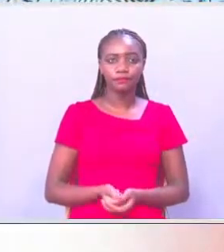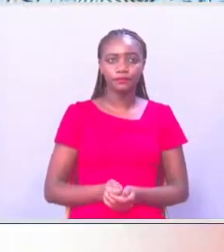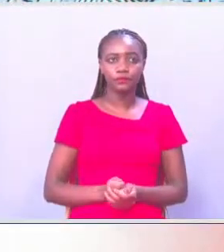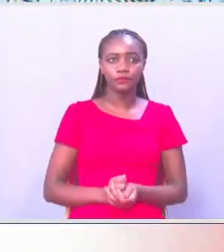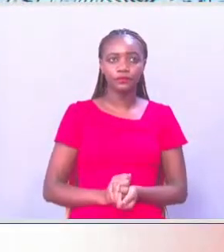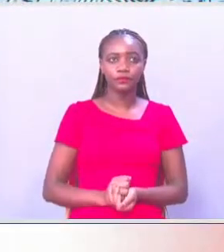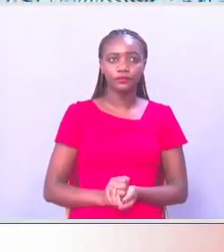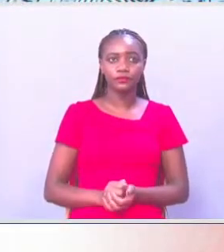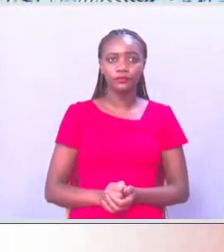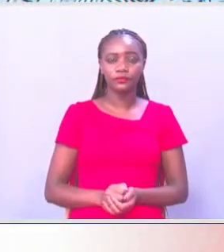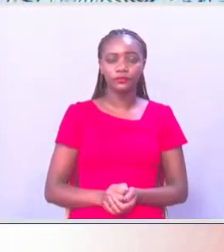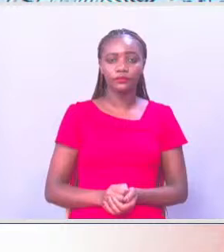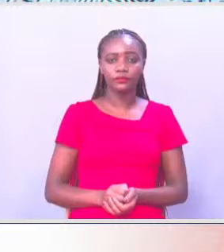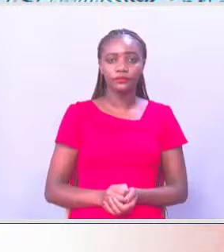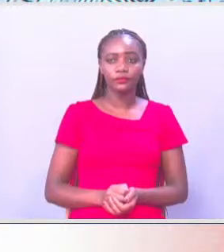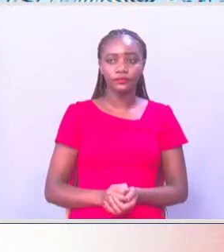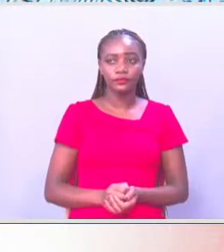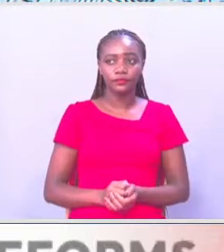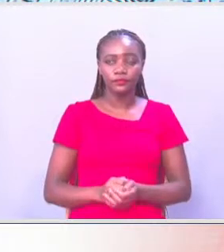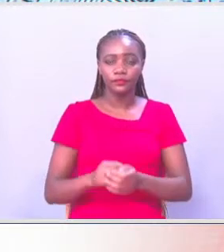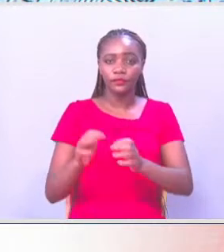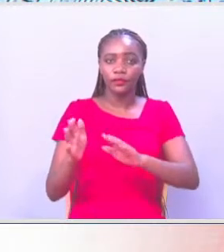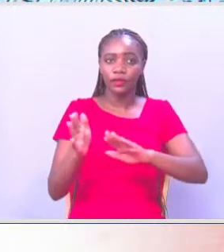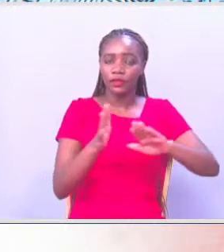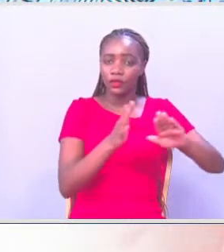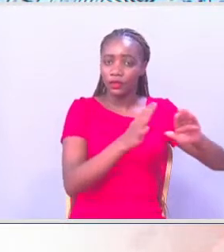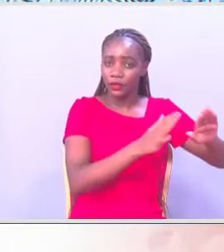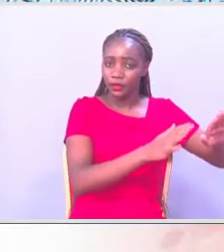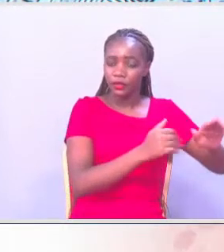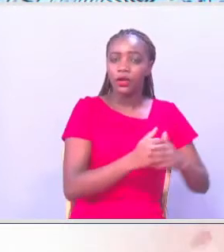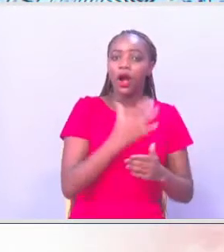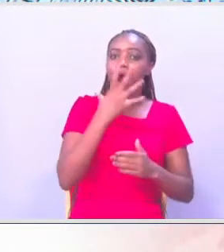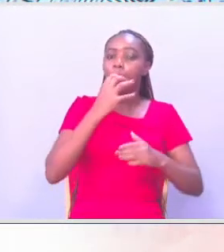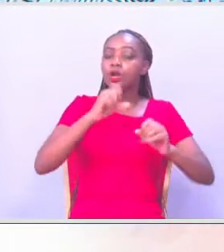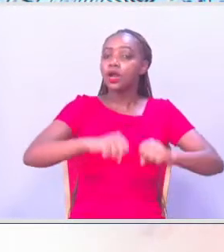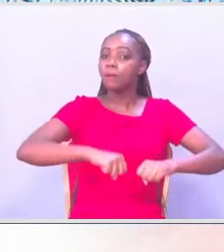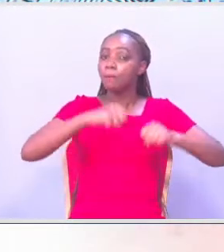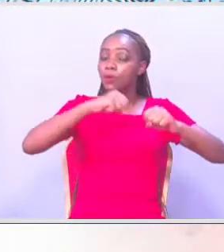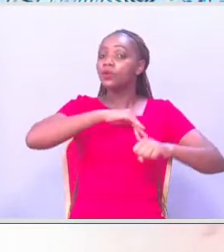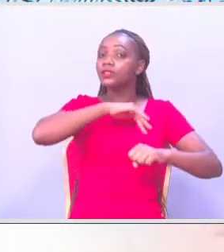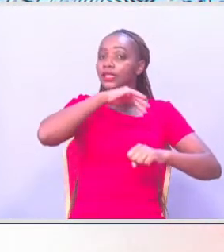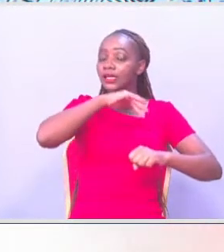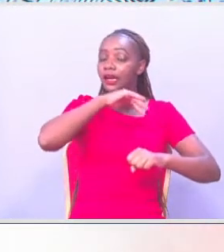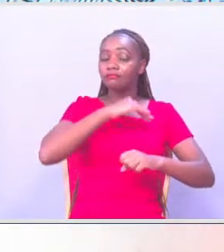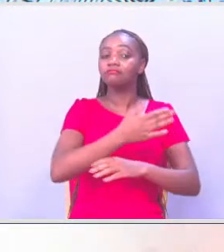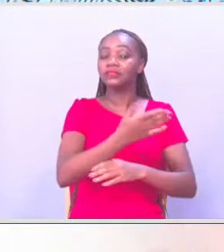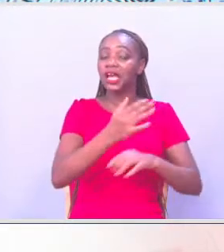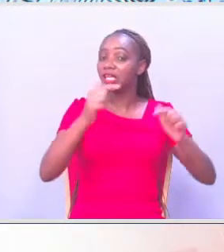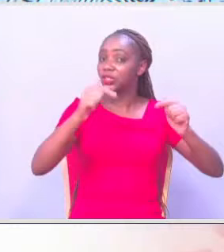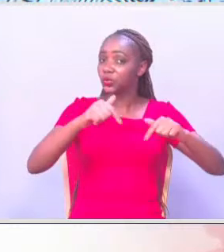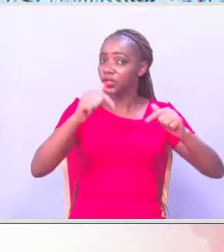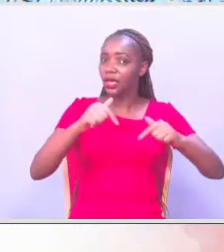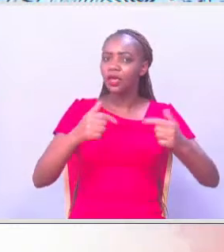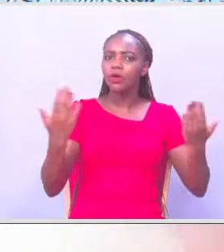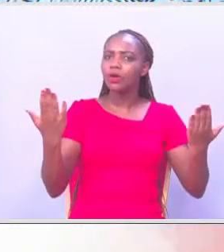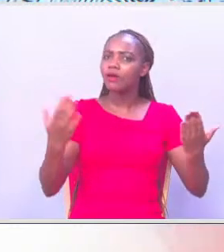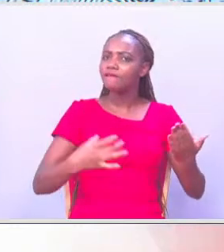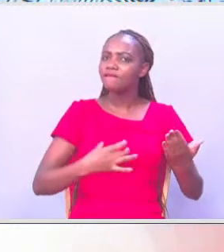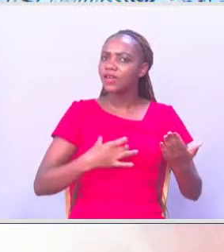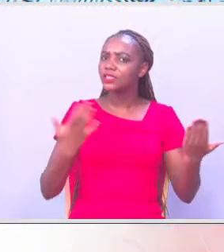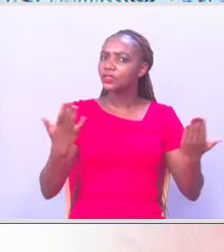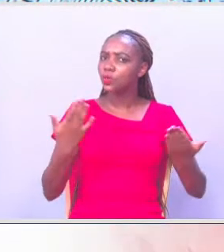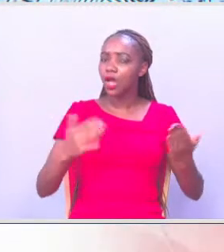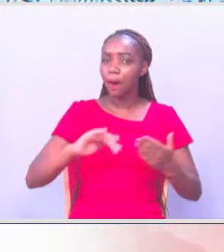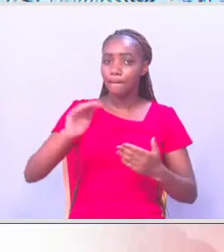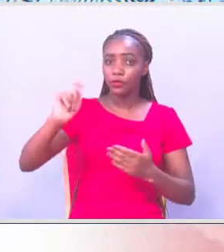47. Now on to political matters, as ODM leader Raila Odinga today was in the Mount Kenya